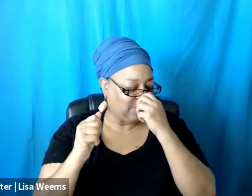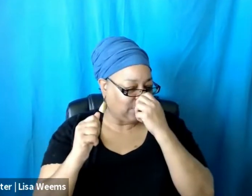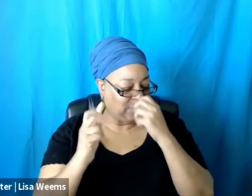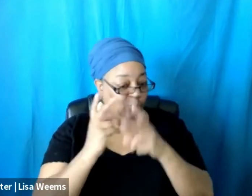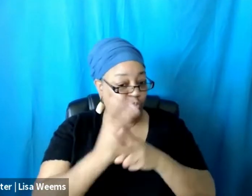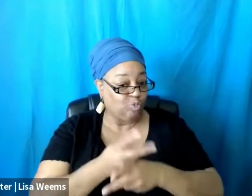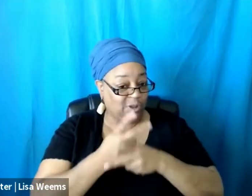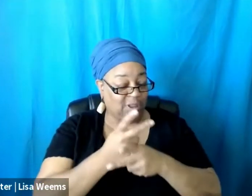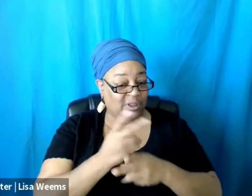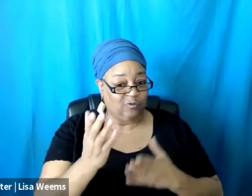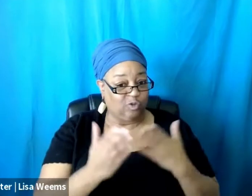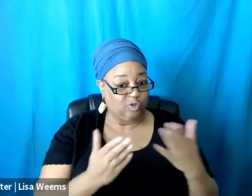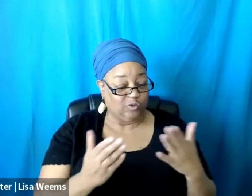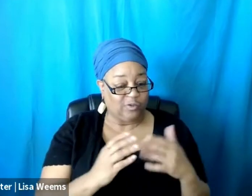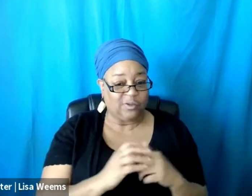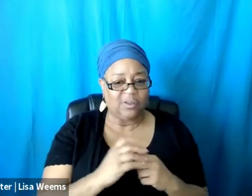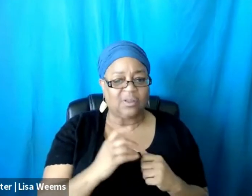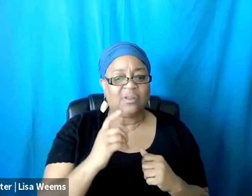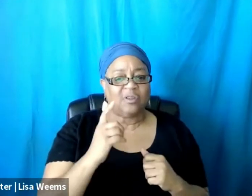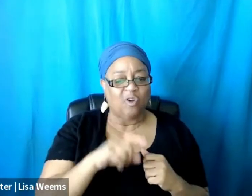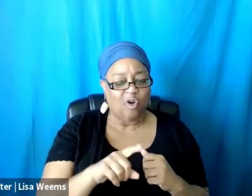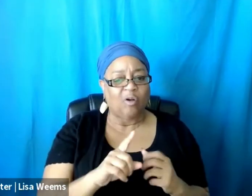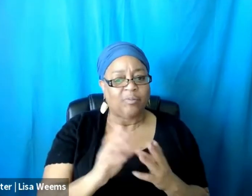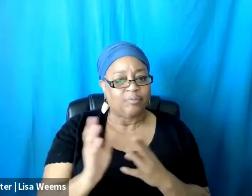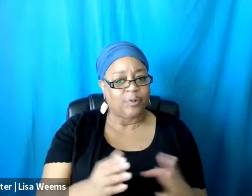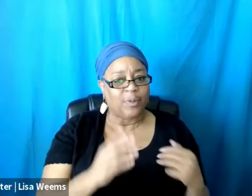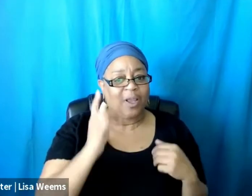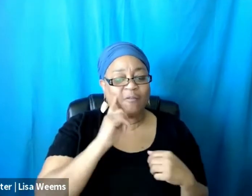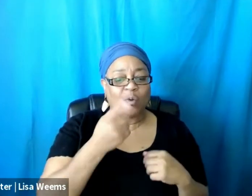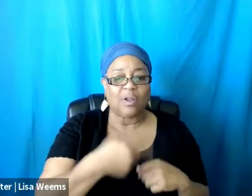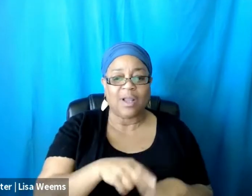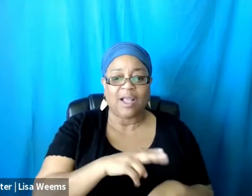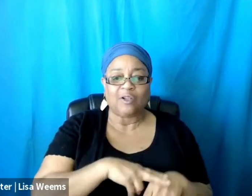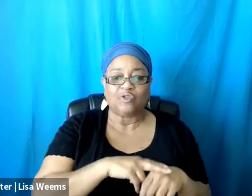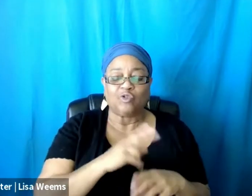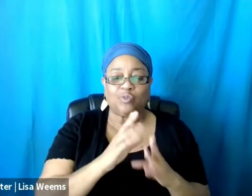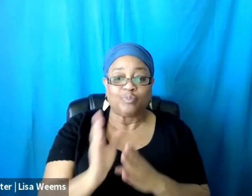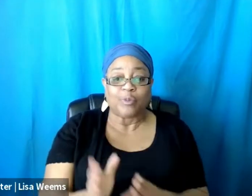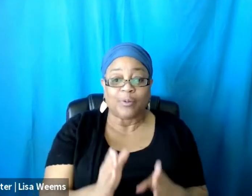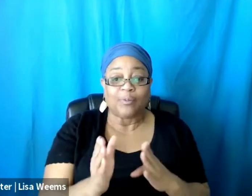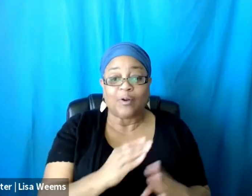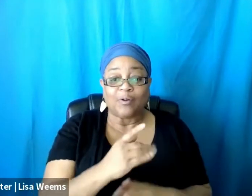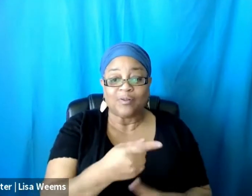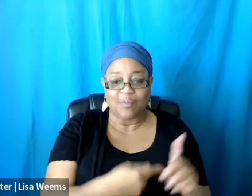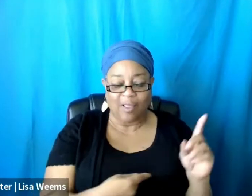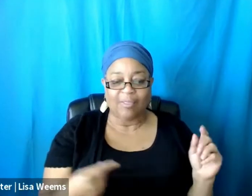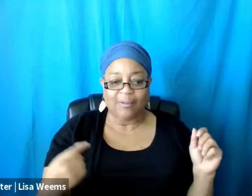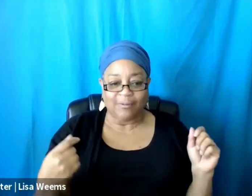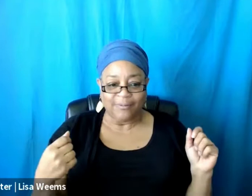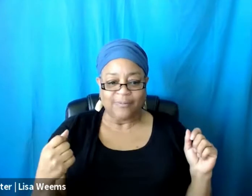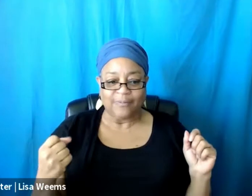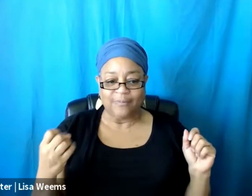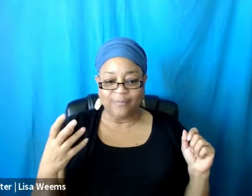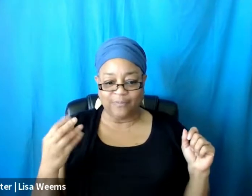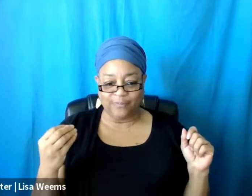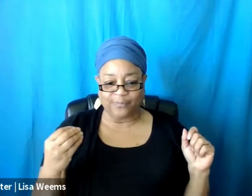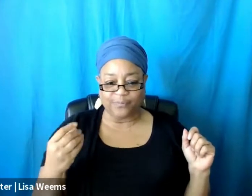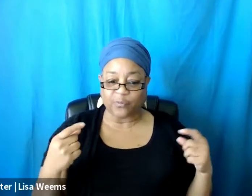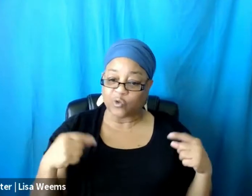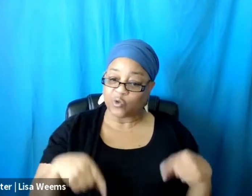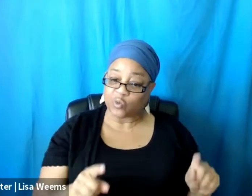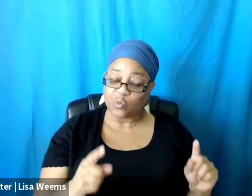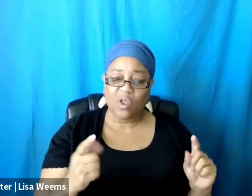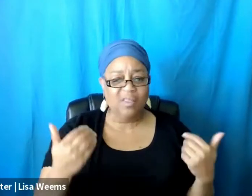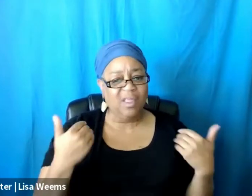special messaging about and for the aging and disability community. So while there's a National